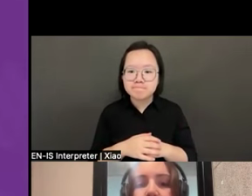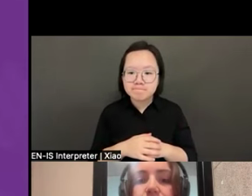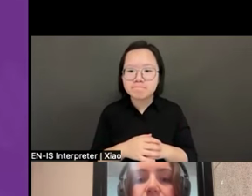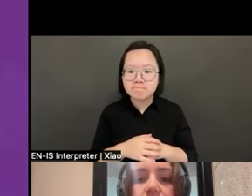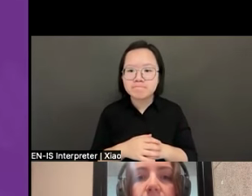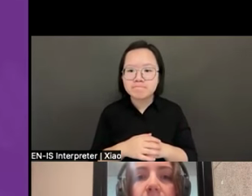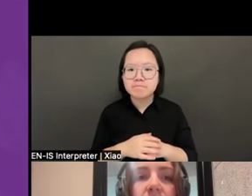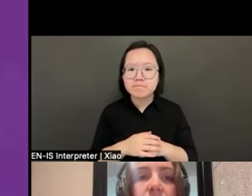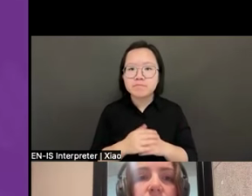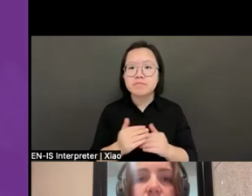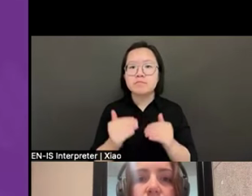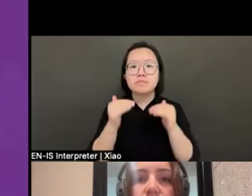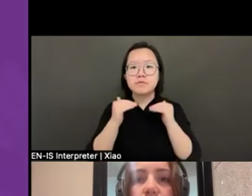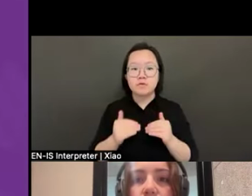template.